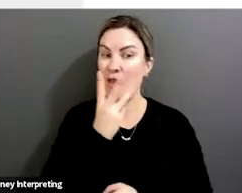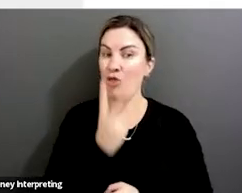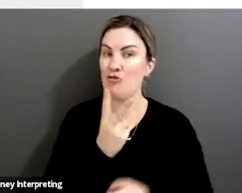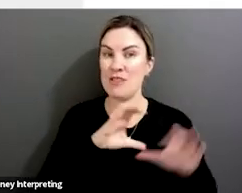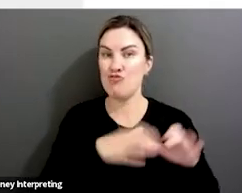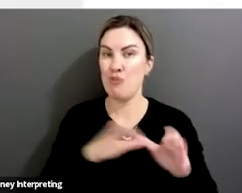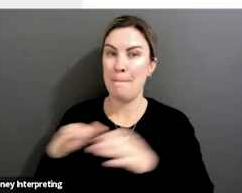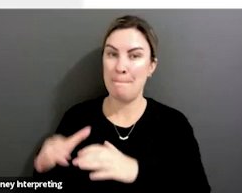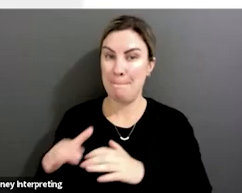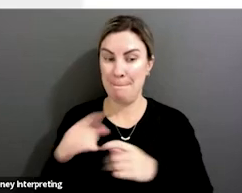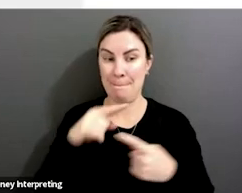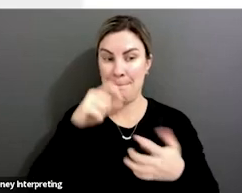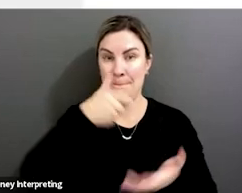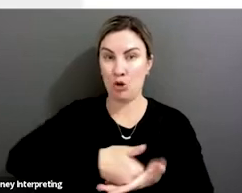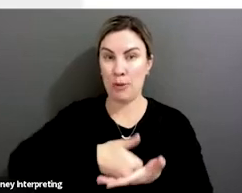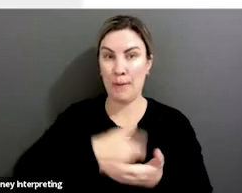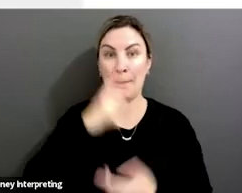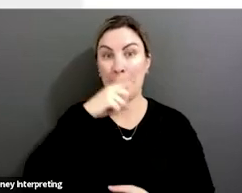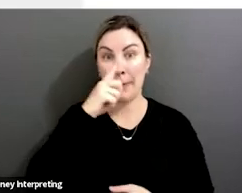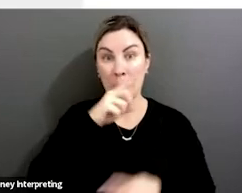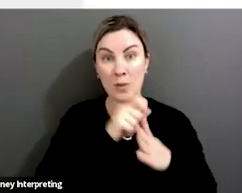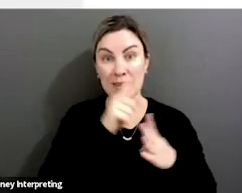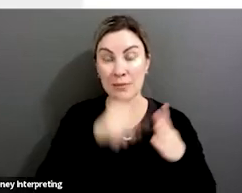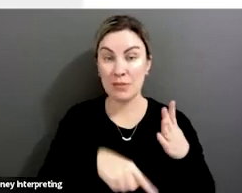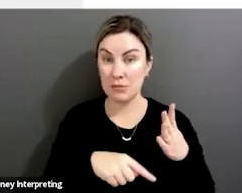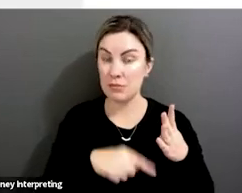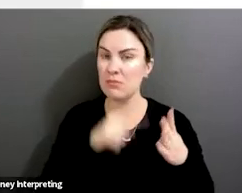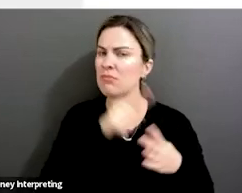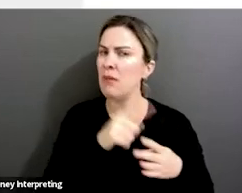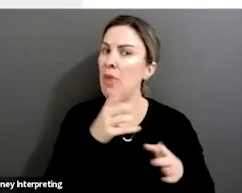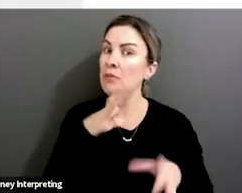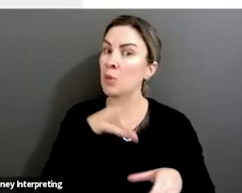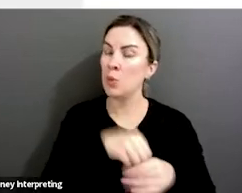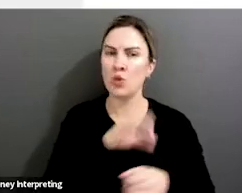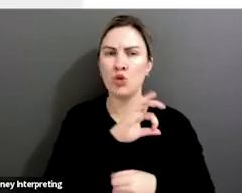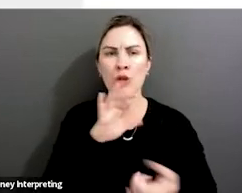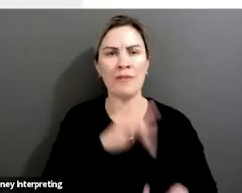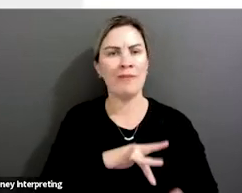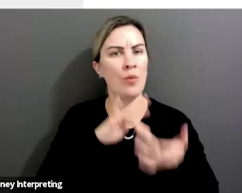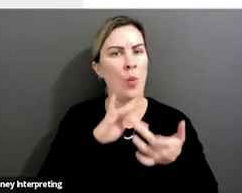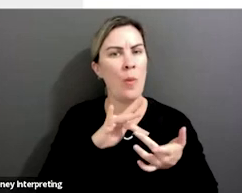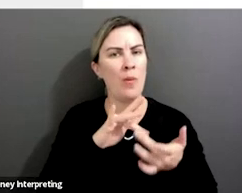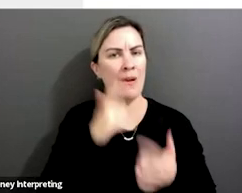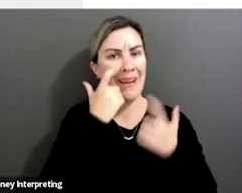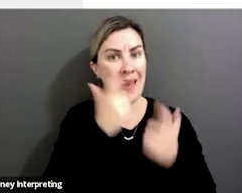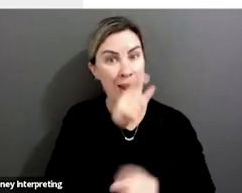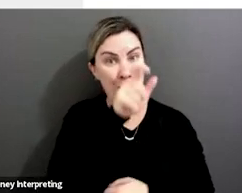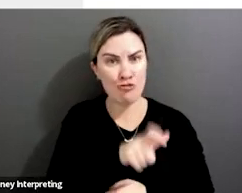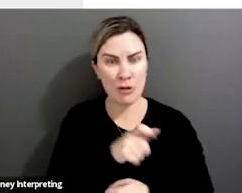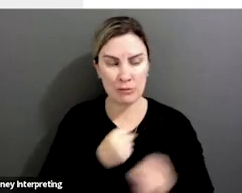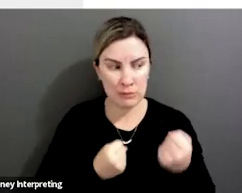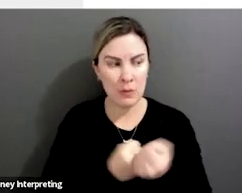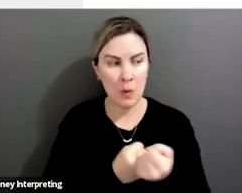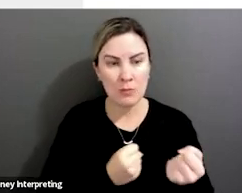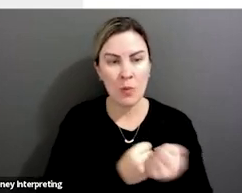People with disability, and that includes informal carers who provide support on a routine basis, and those are the